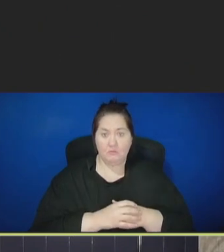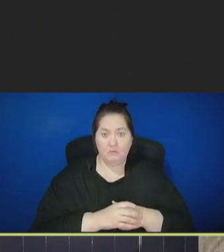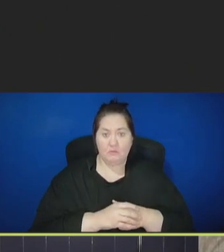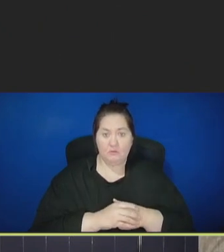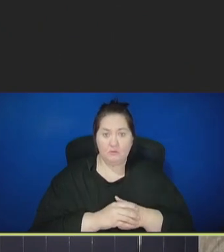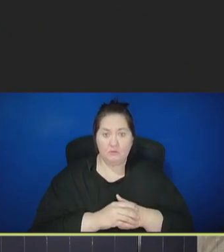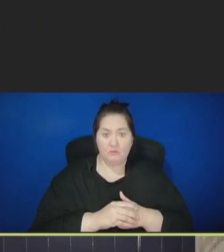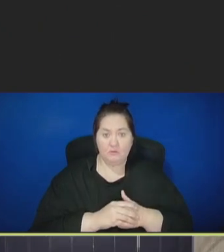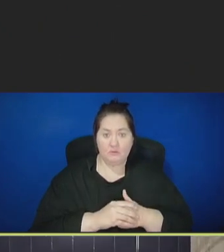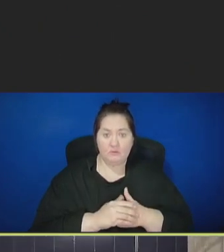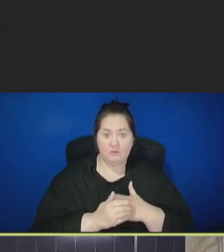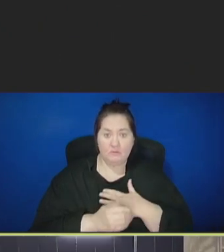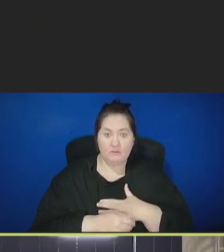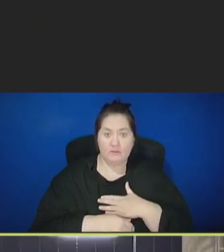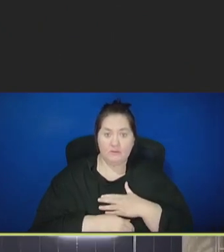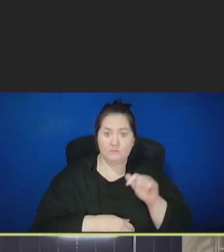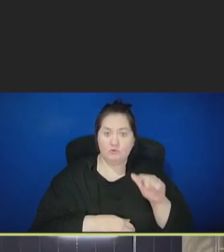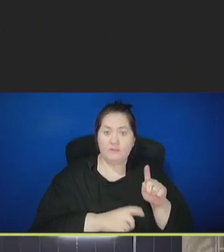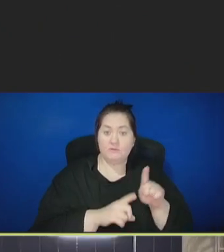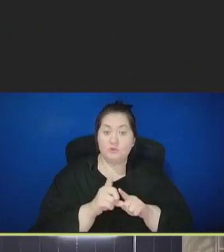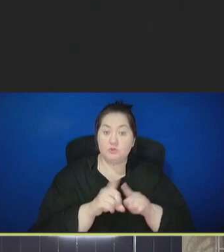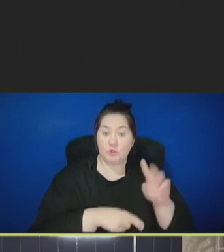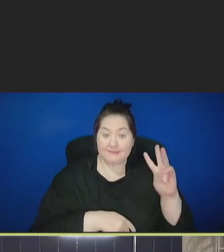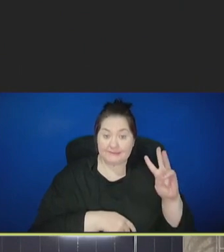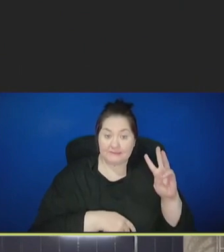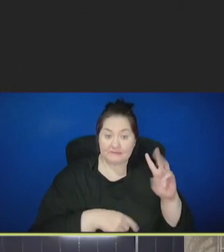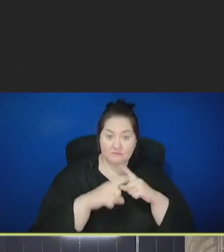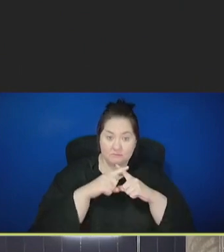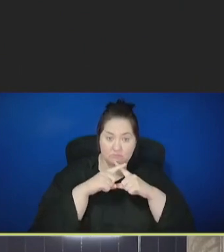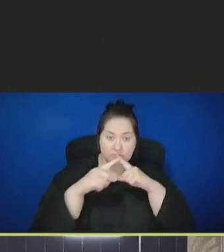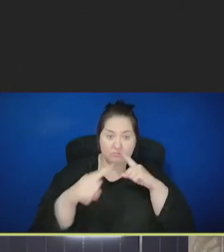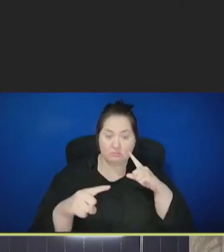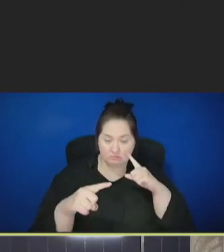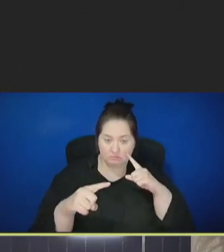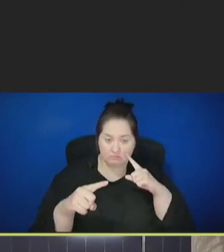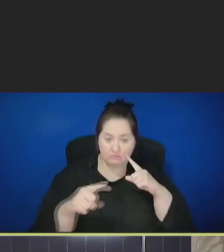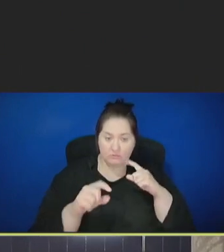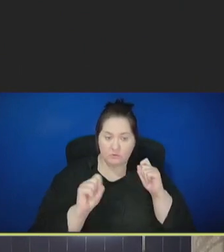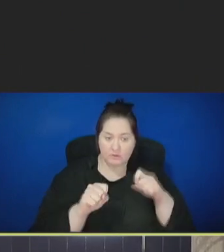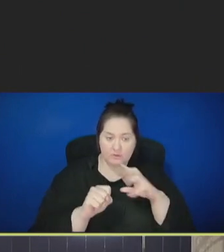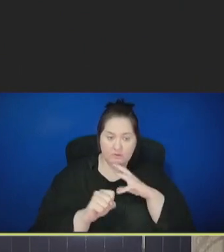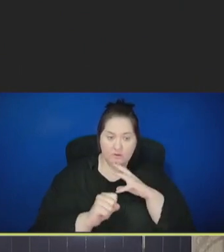please press *6 to unmute.